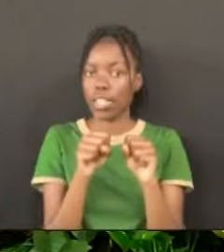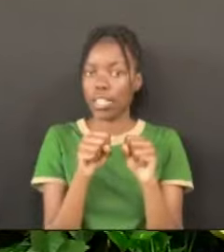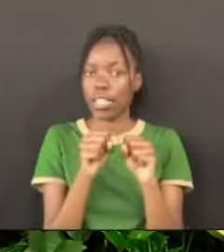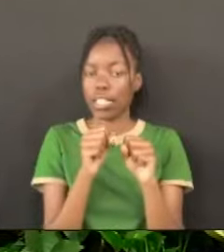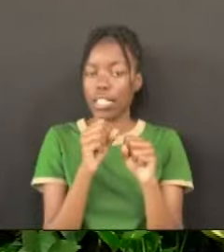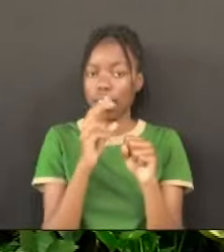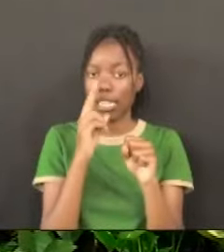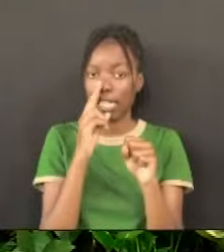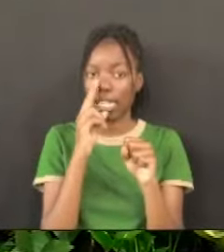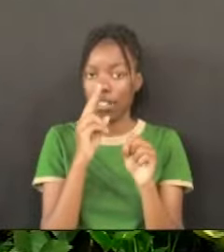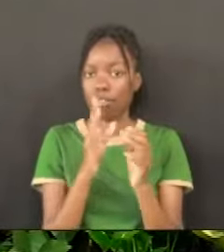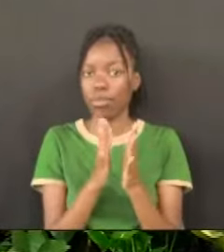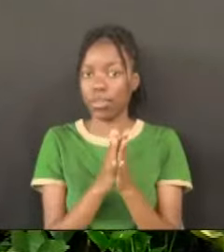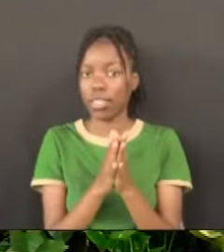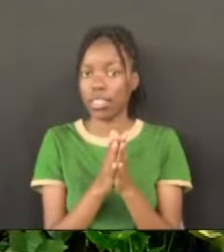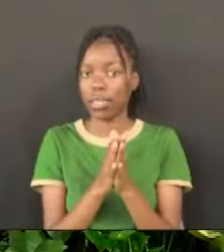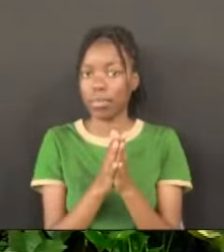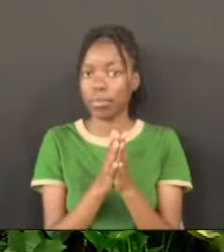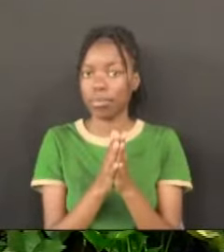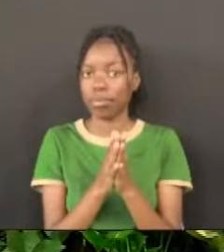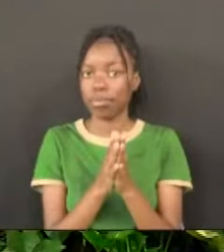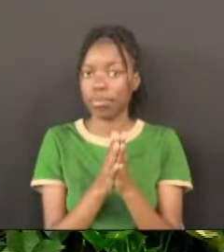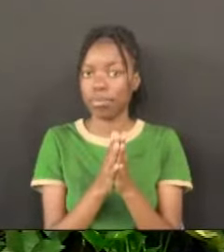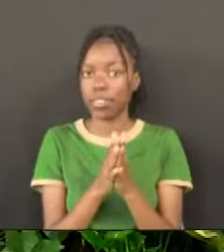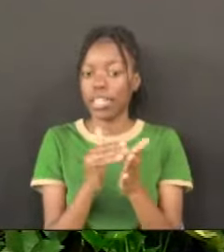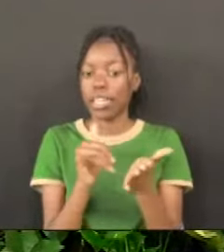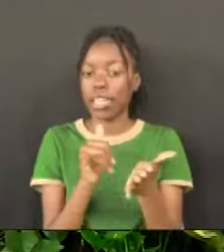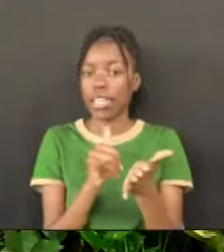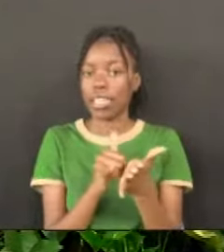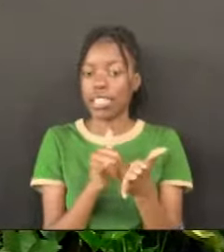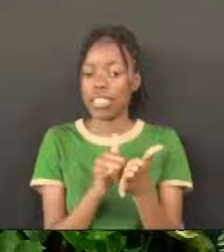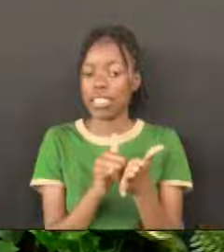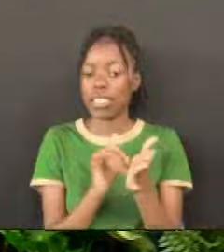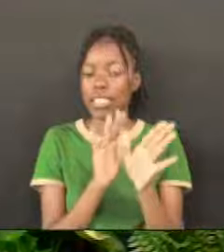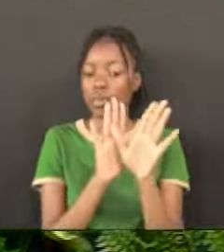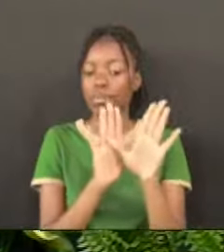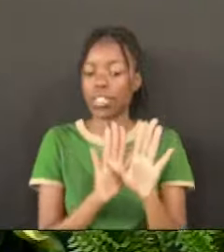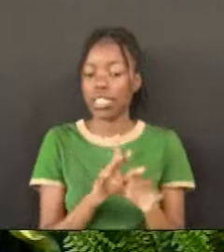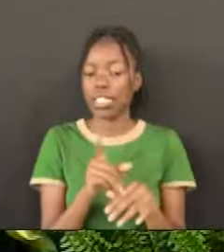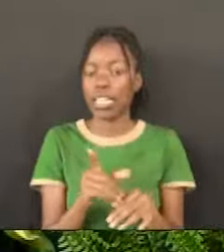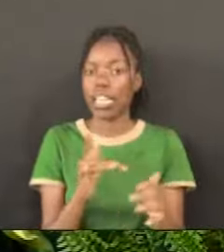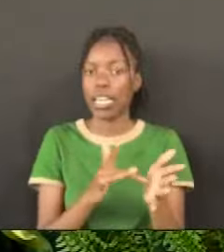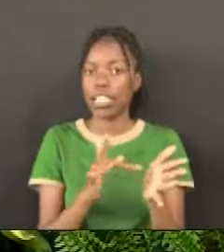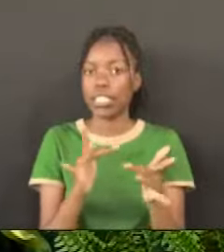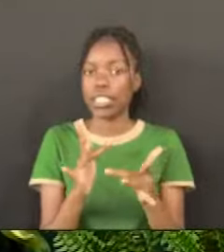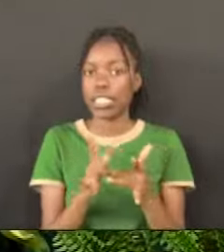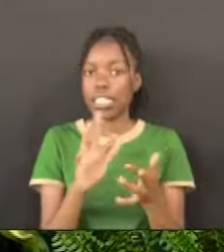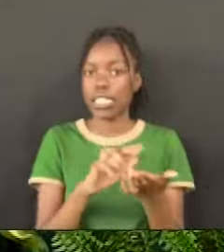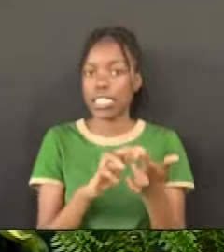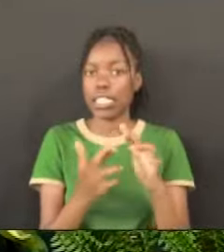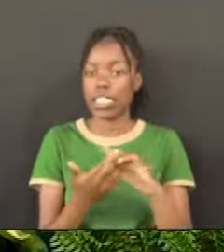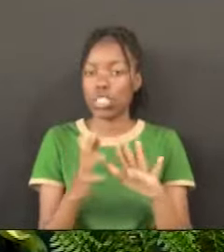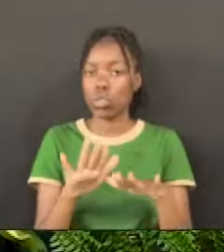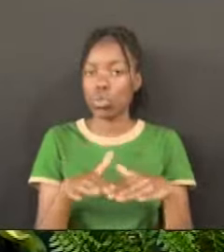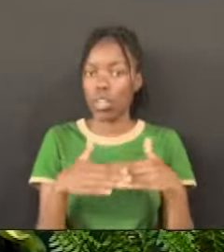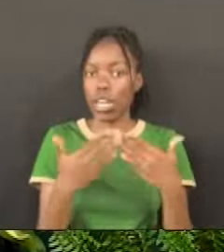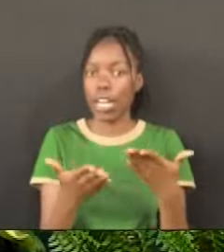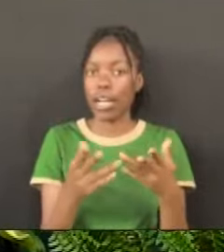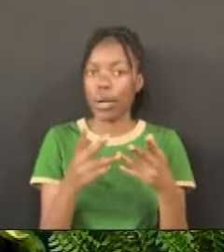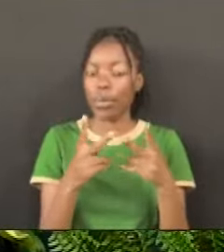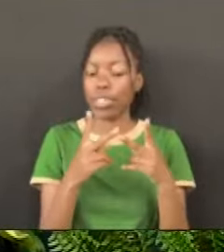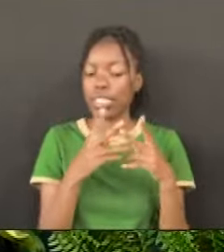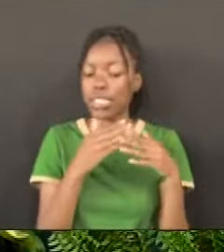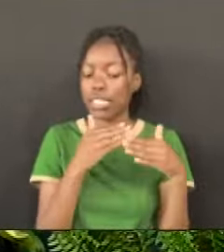with. That is the point here. Jesus relating to how he is so close to the